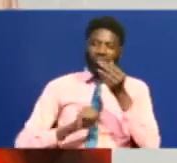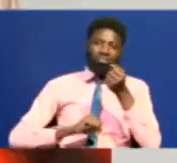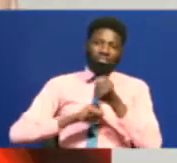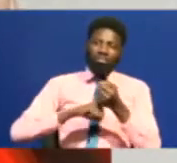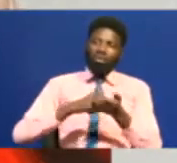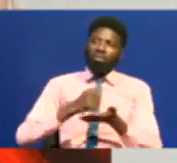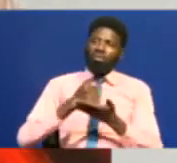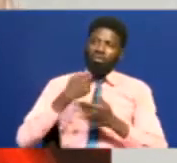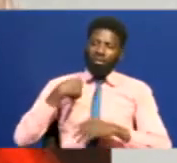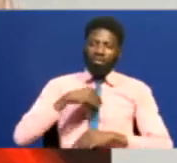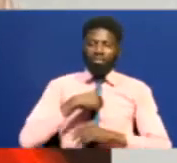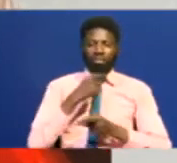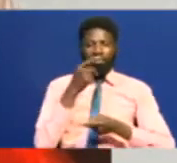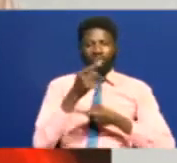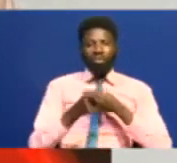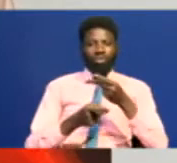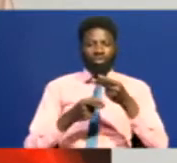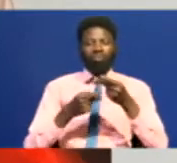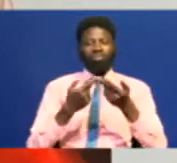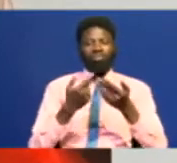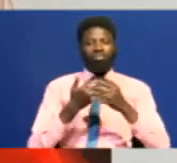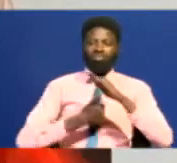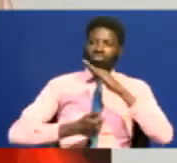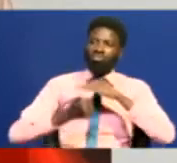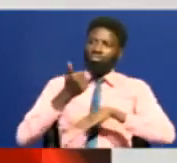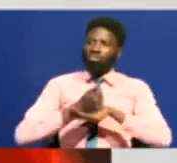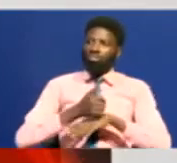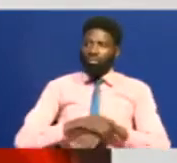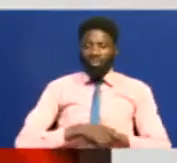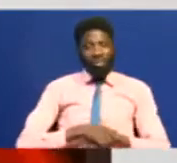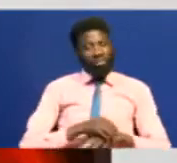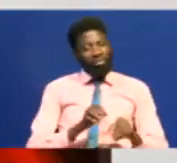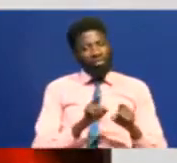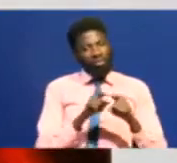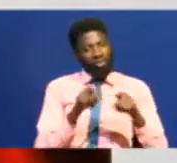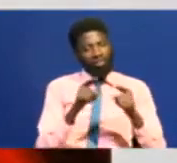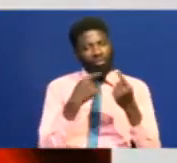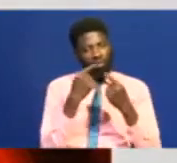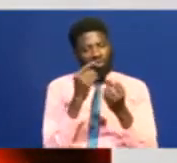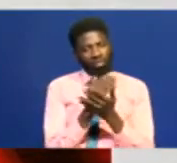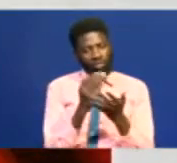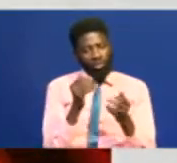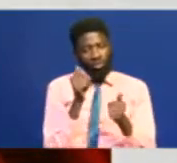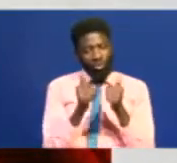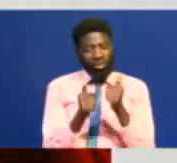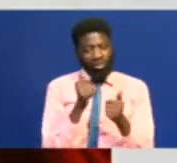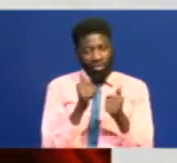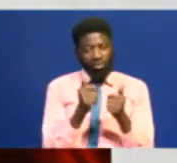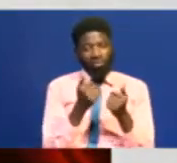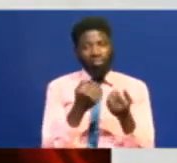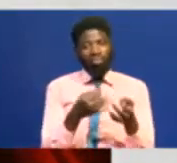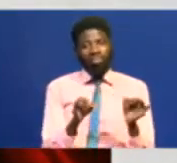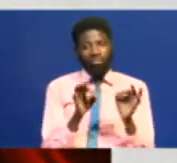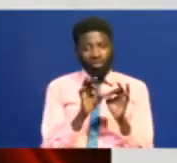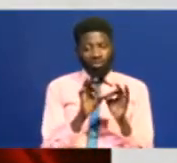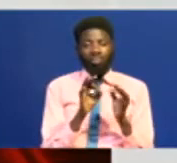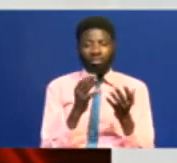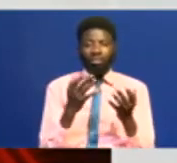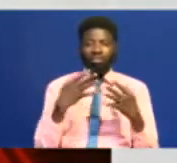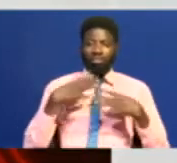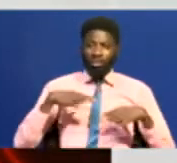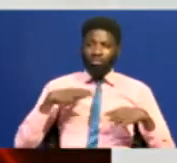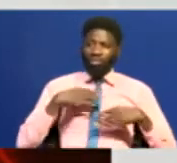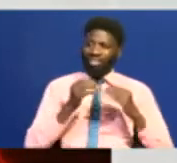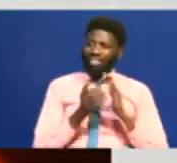support to enable us have all these processes in place. And of course, you just talked about something which is key, brain drain. We've seen most of our